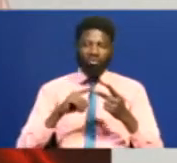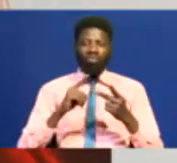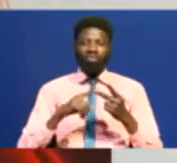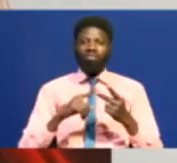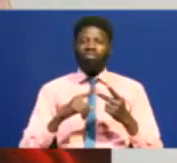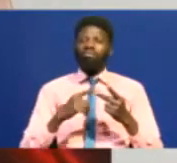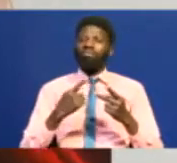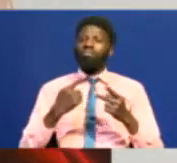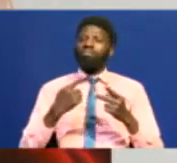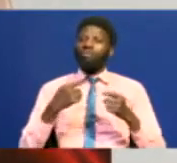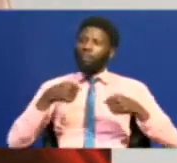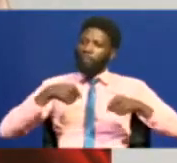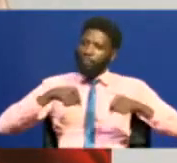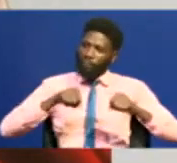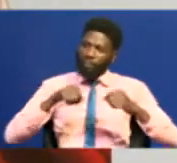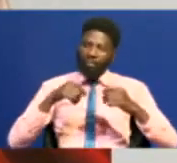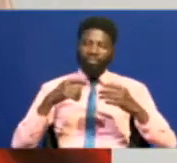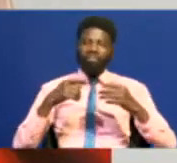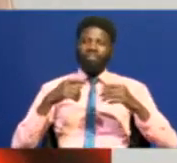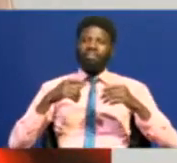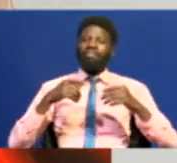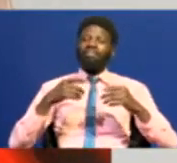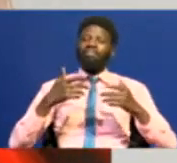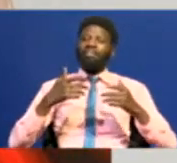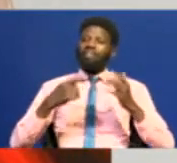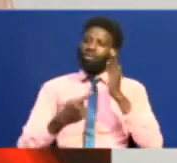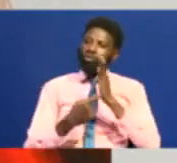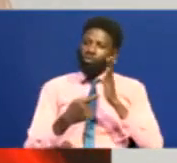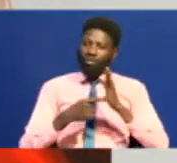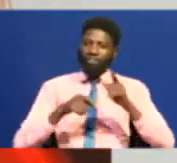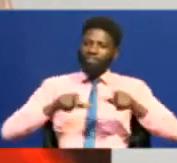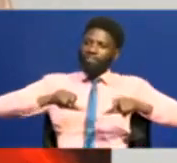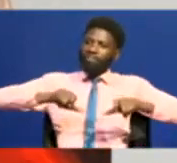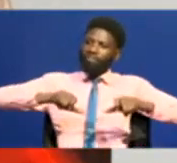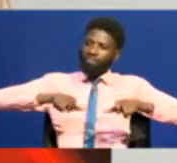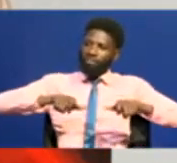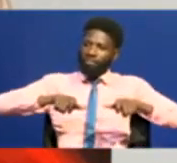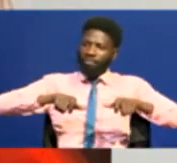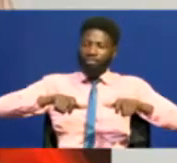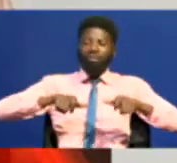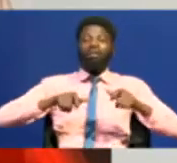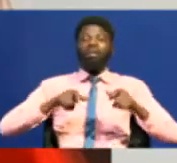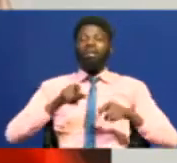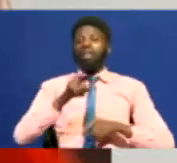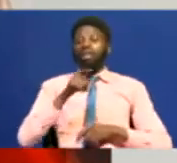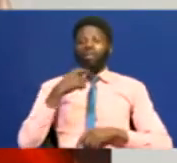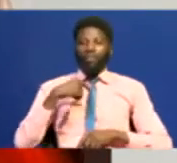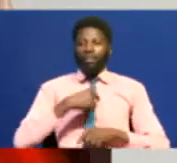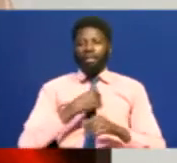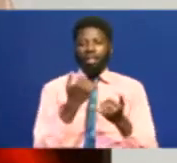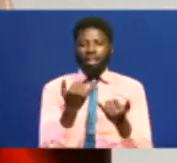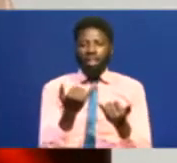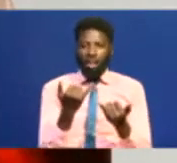in, battery technology. So for us, this is something that is key for us. We're currently powering